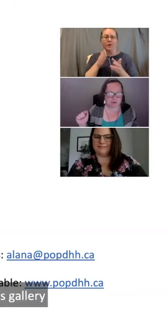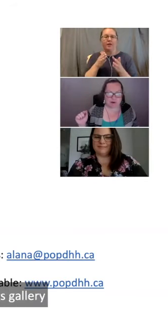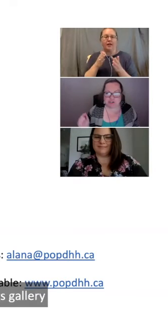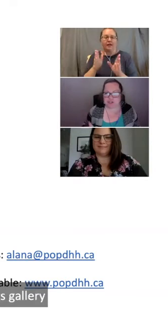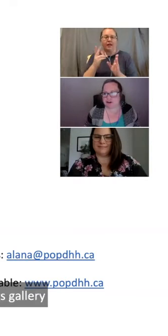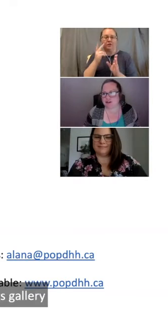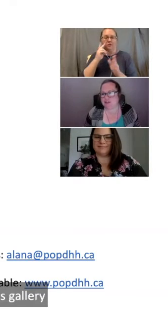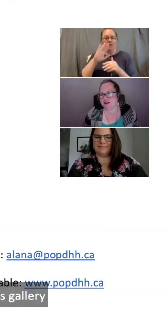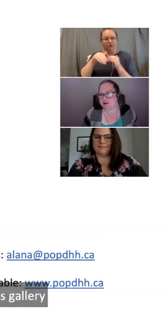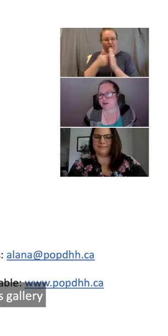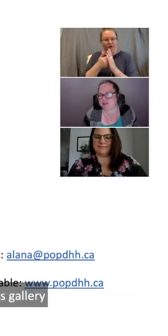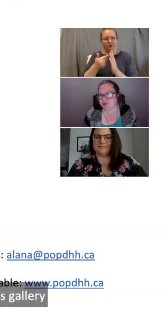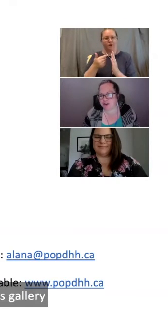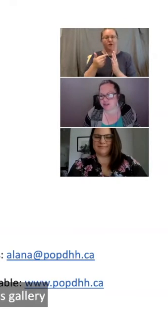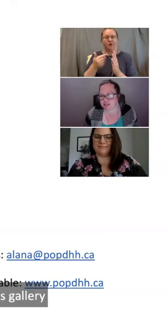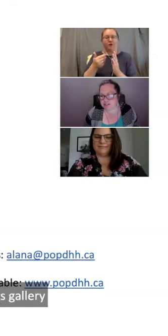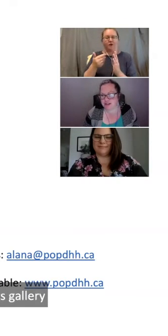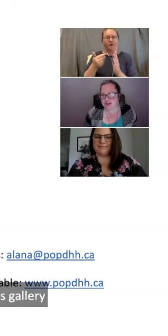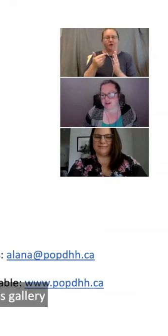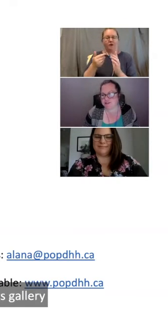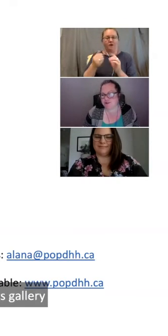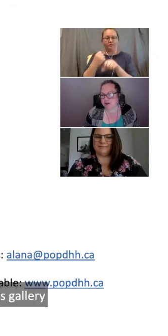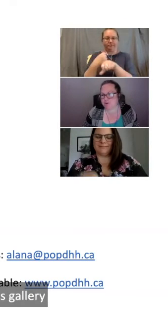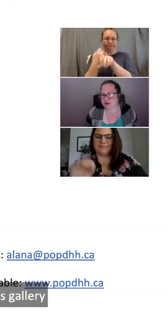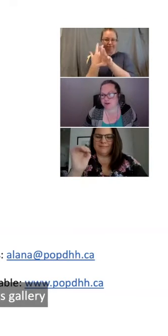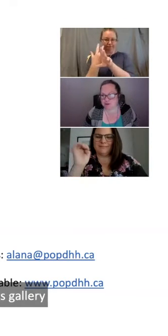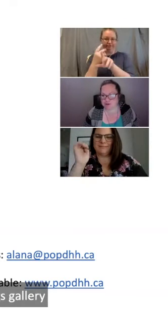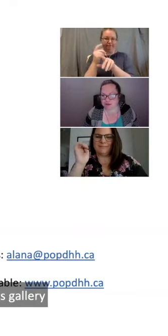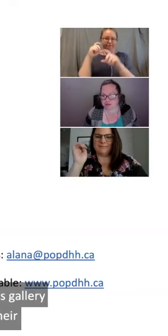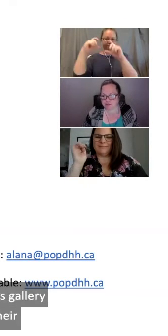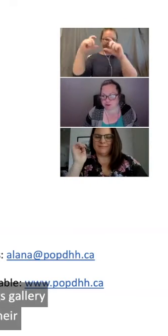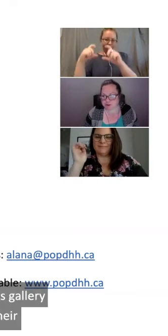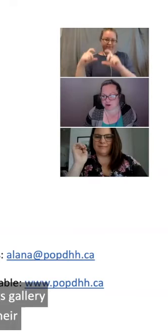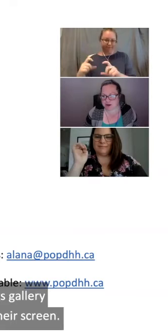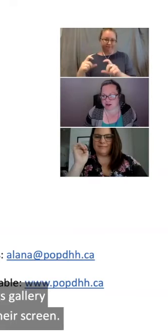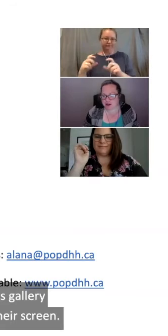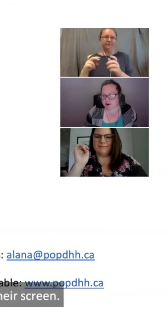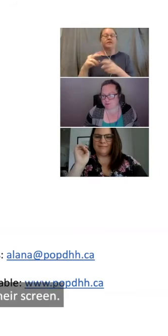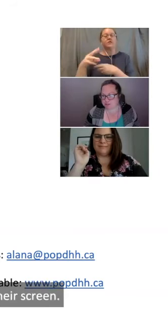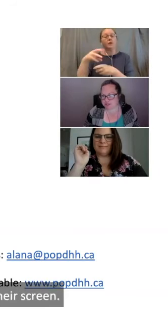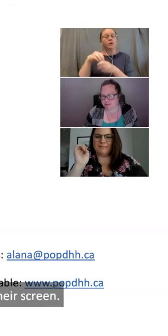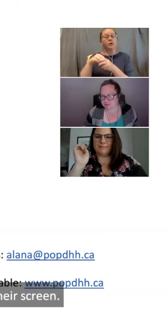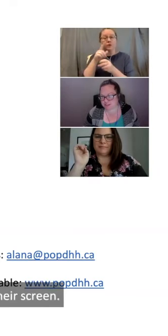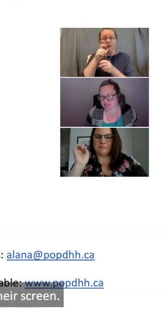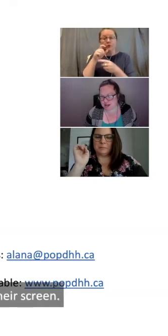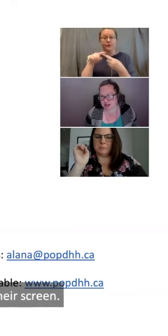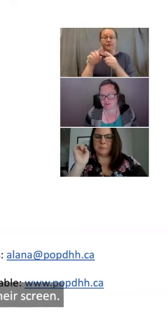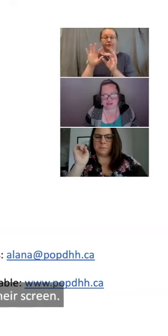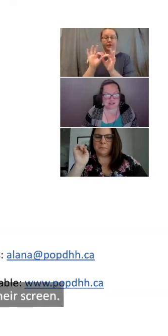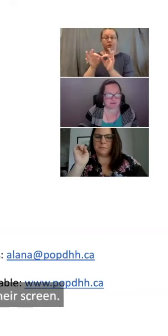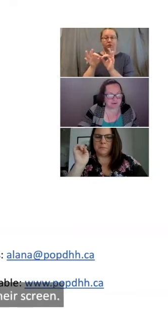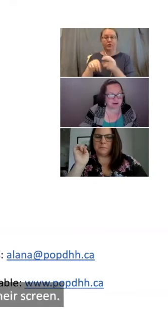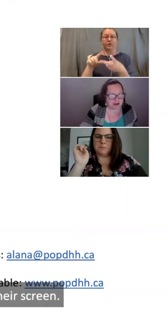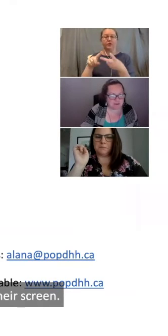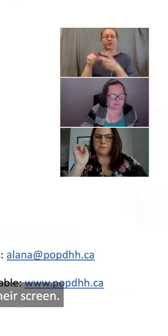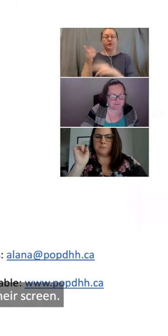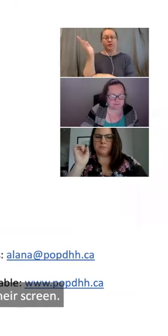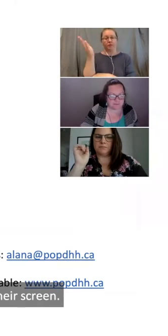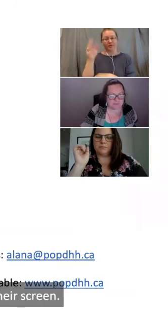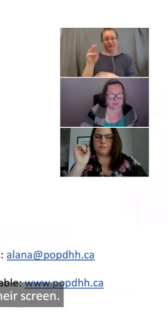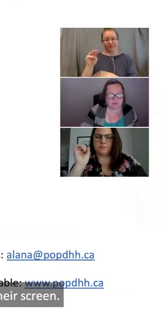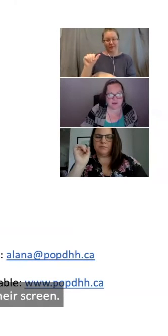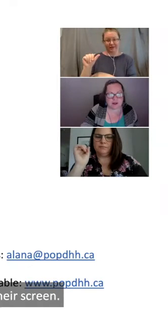the people who are sharing their screens. So that would include the interpreter, our presenter, Melissa, and myself right